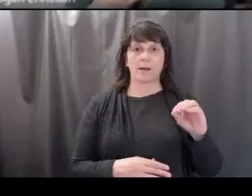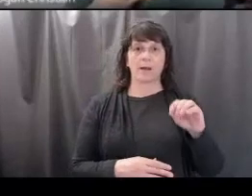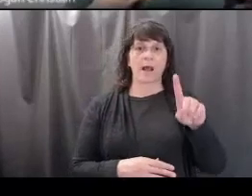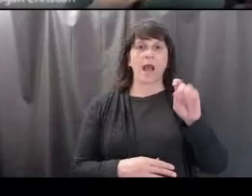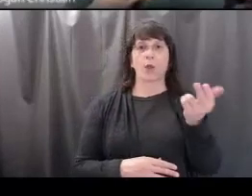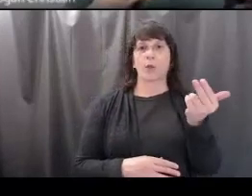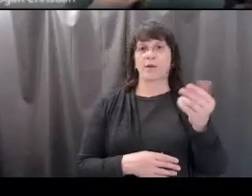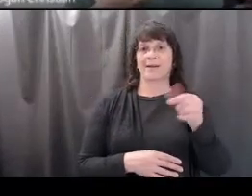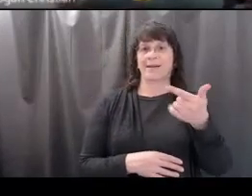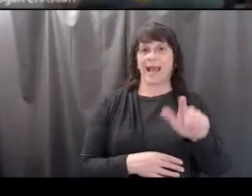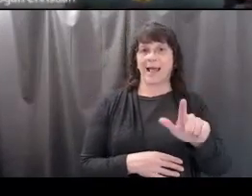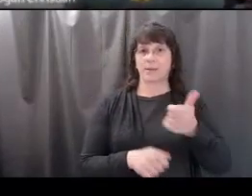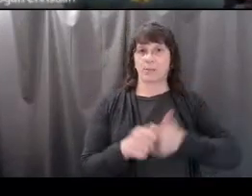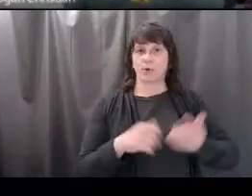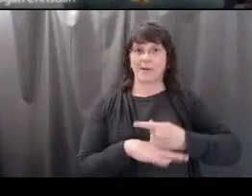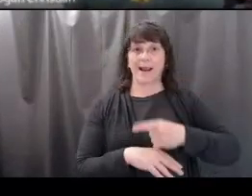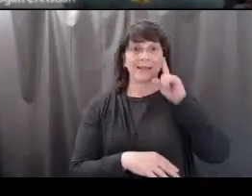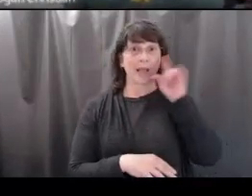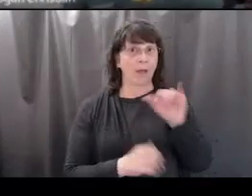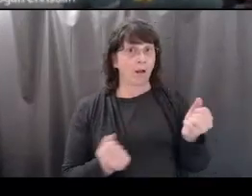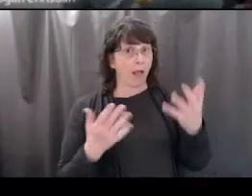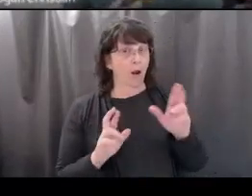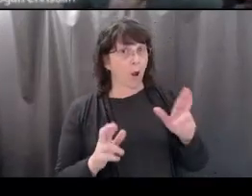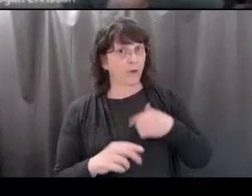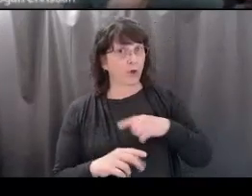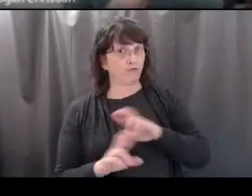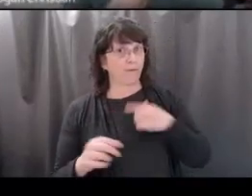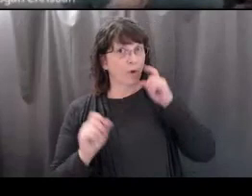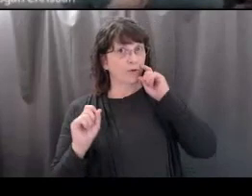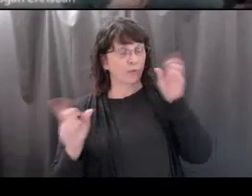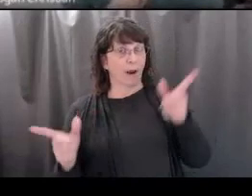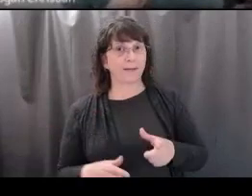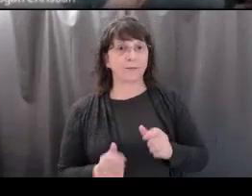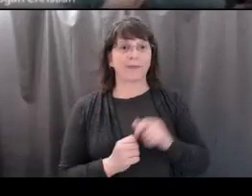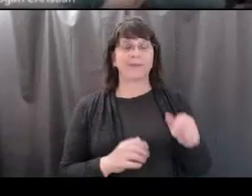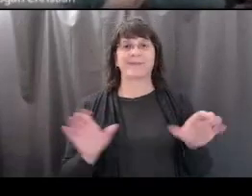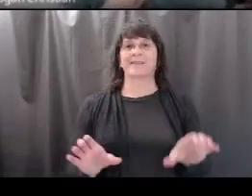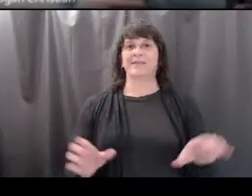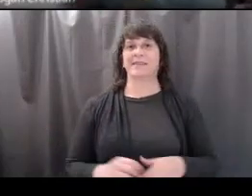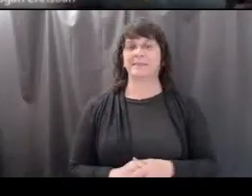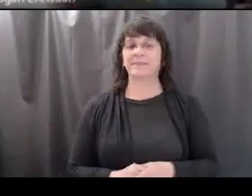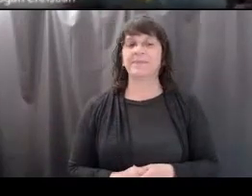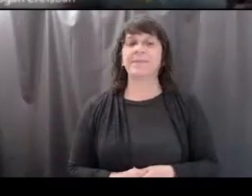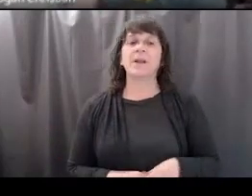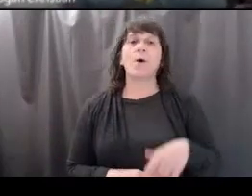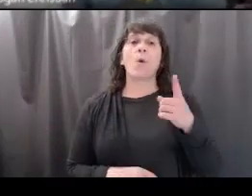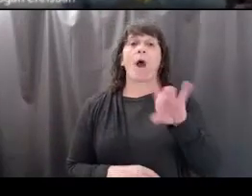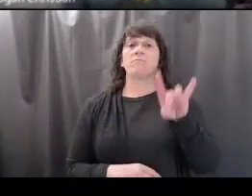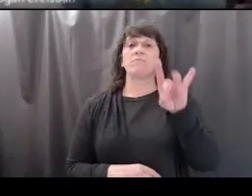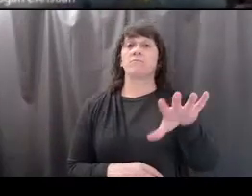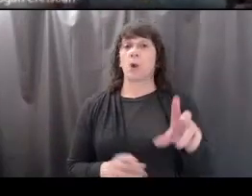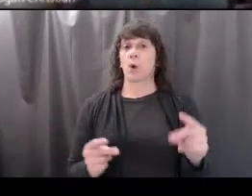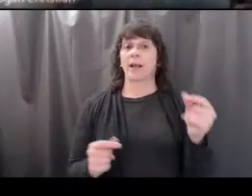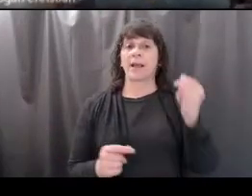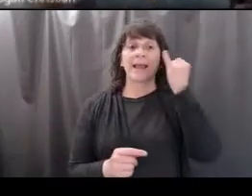113 gallons per day. That might sound like a lot, so hopefully you're in for some surprises with this activity. One note quickly there is,